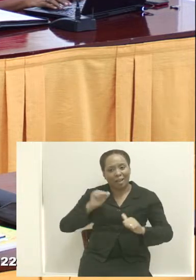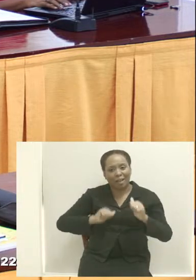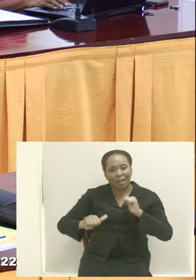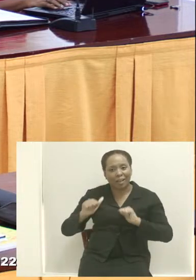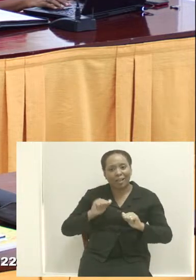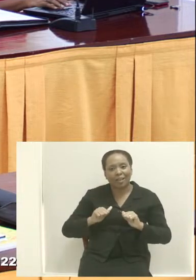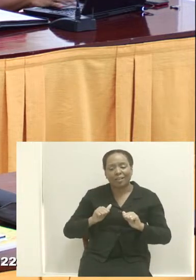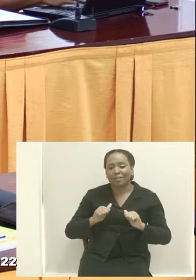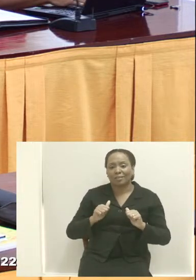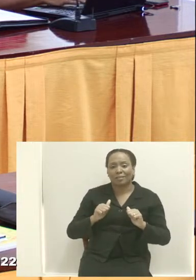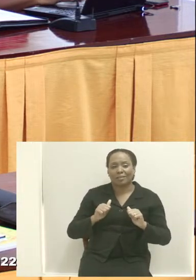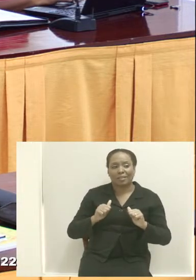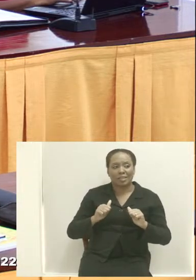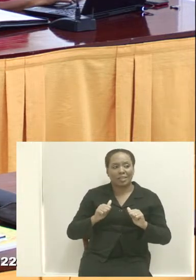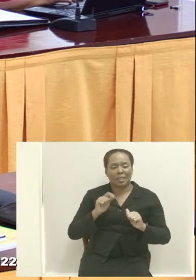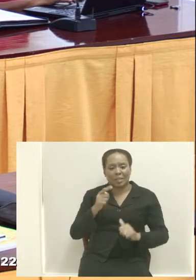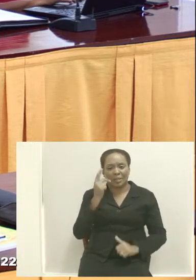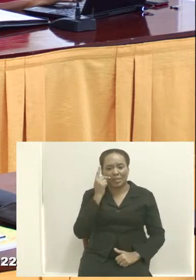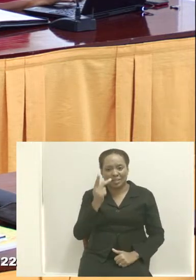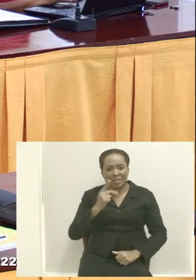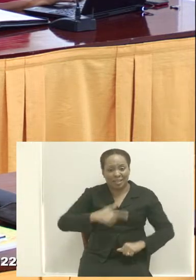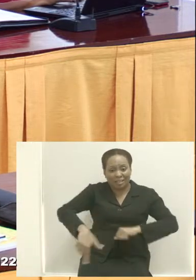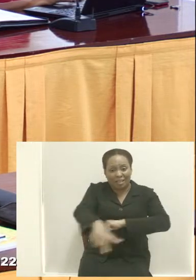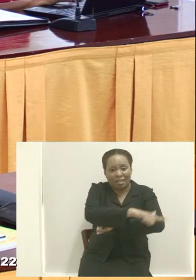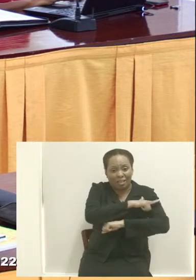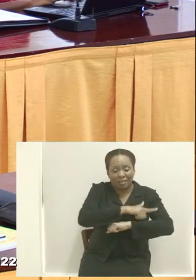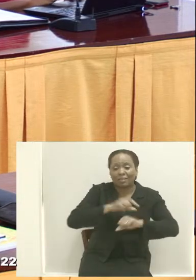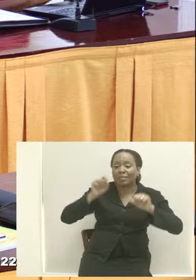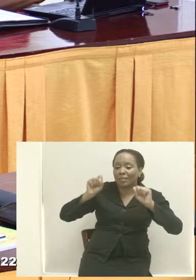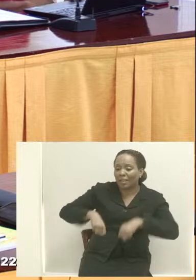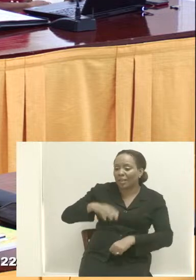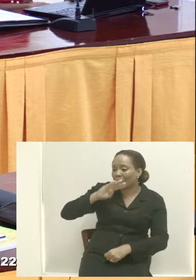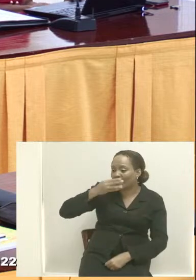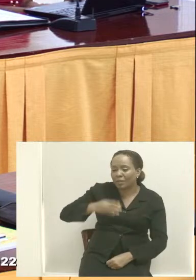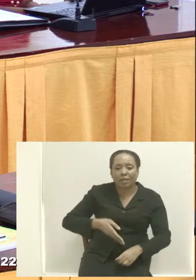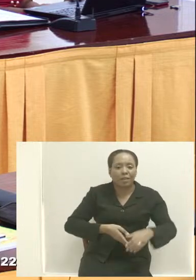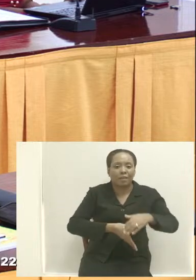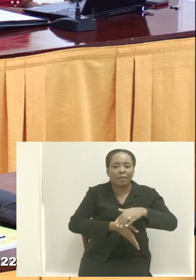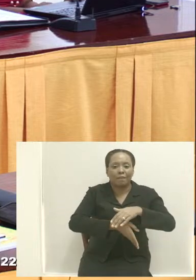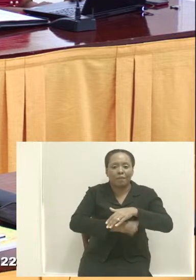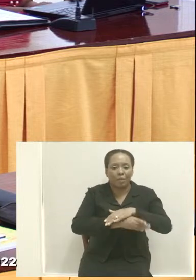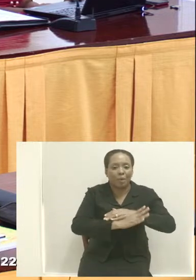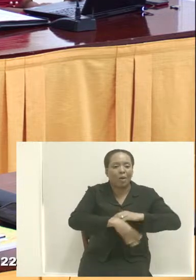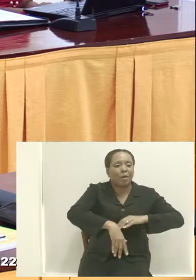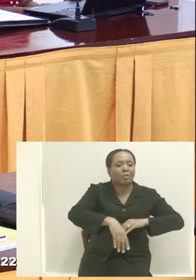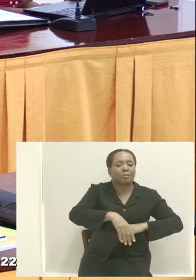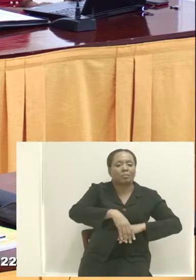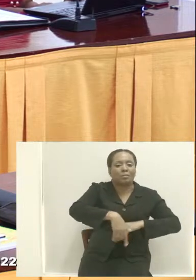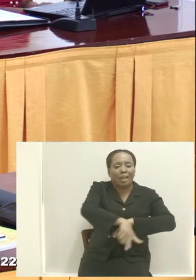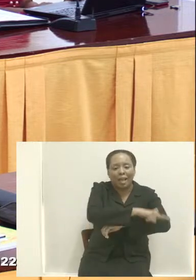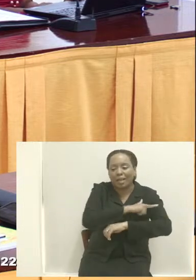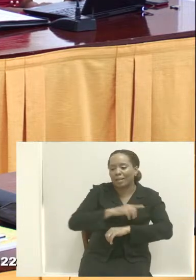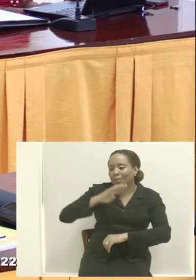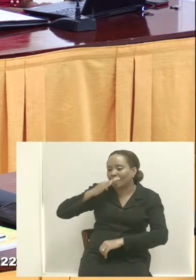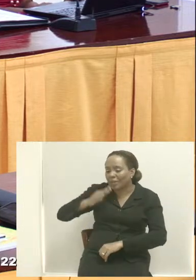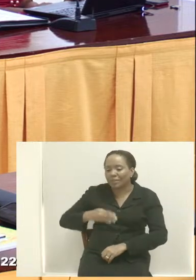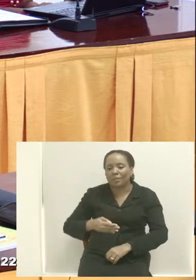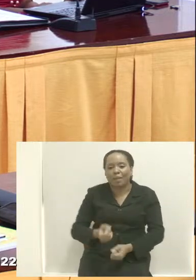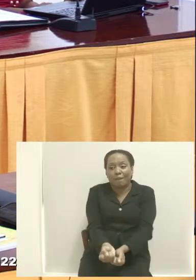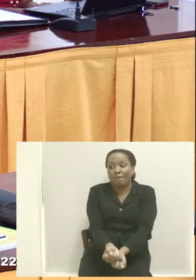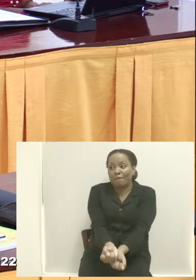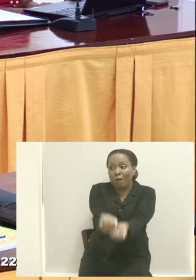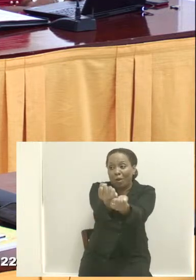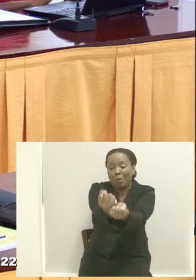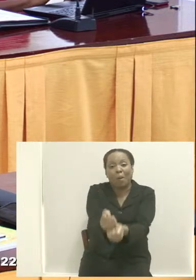beach. The football is on the beach. The netball is on the beach. The volleyball is on the beach. And after it is all said